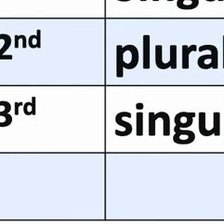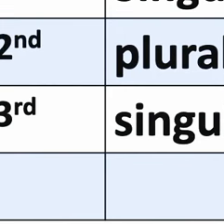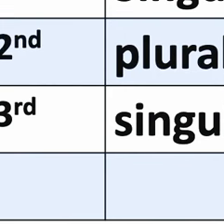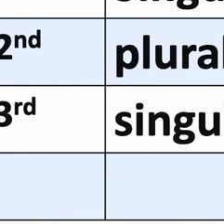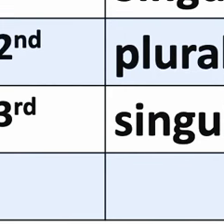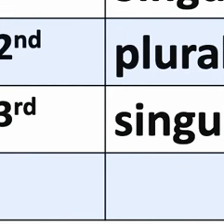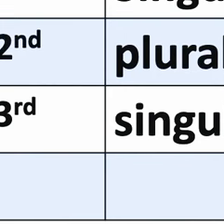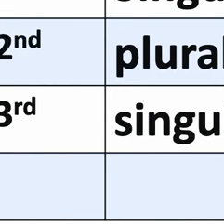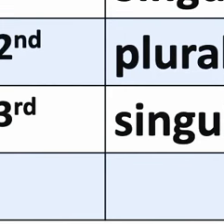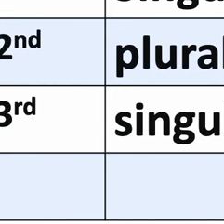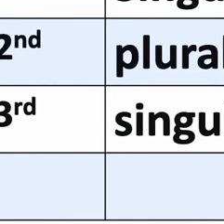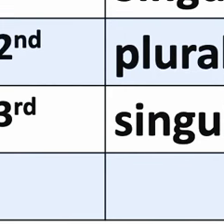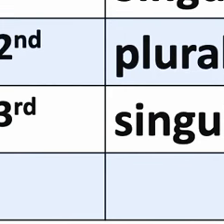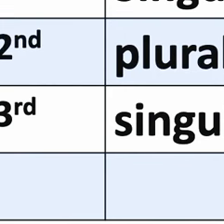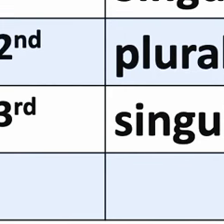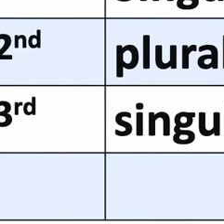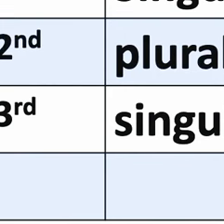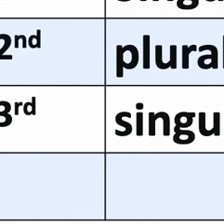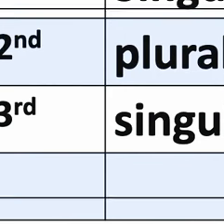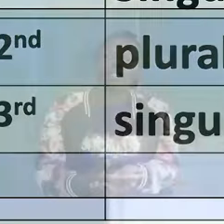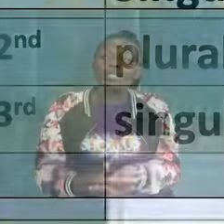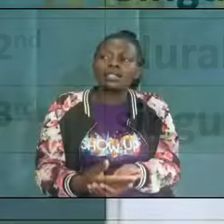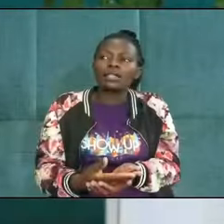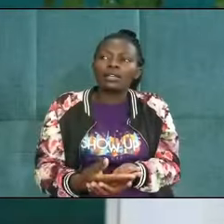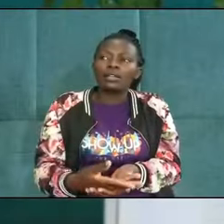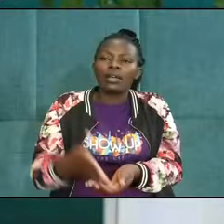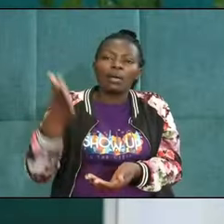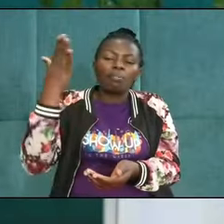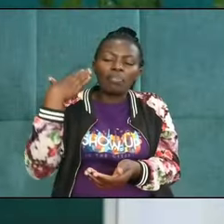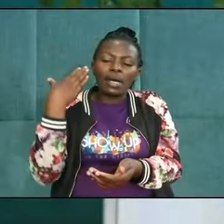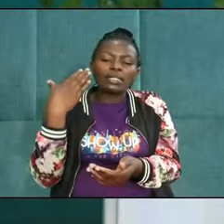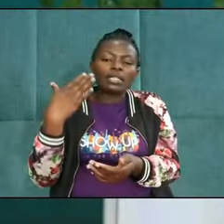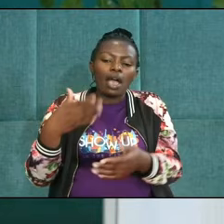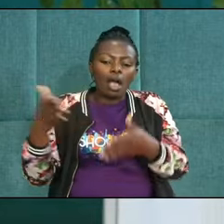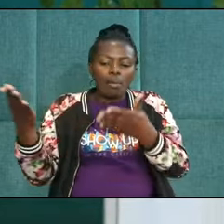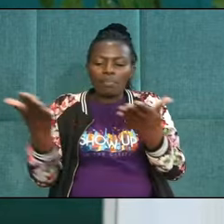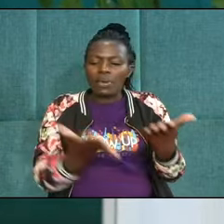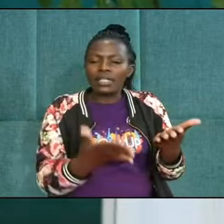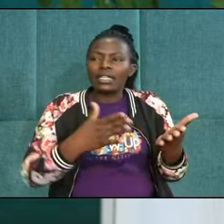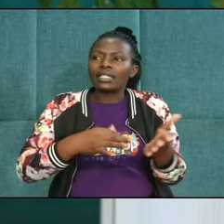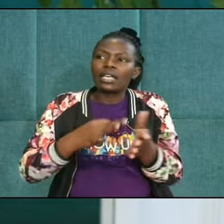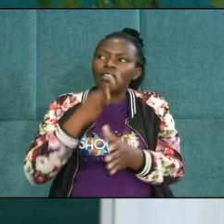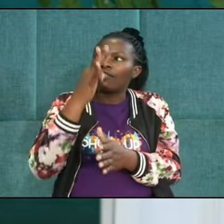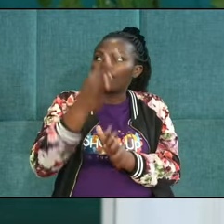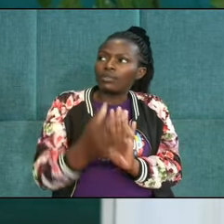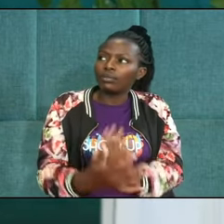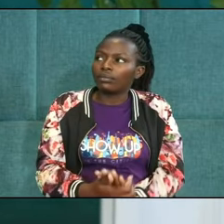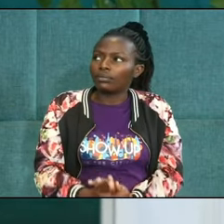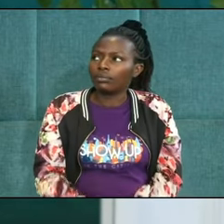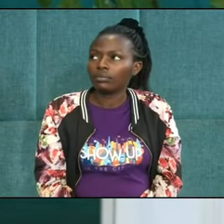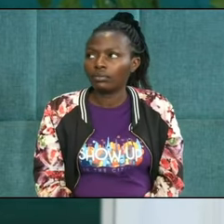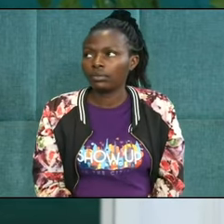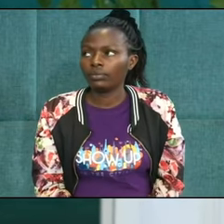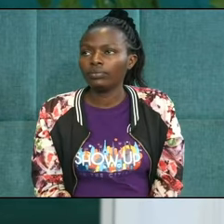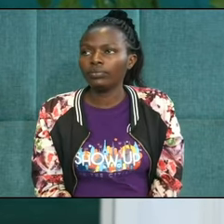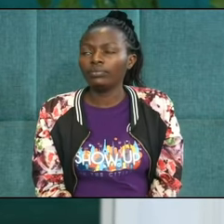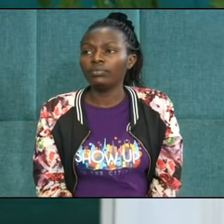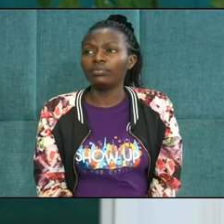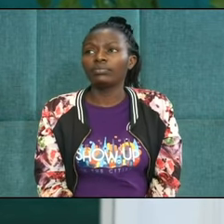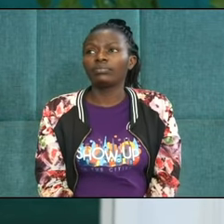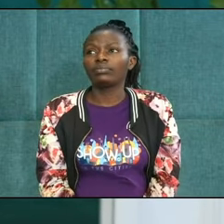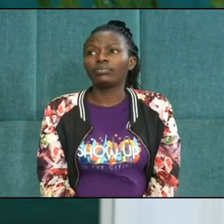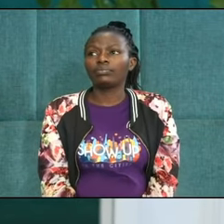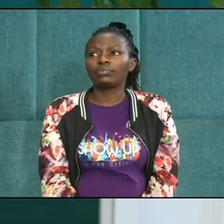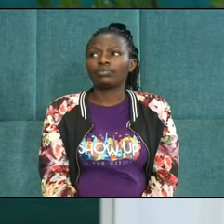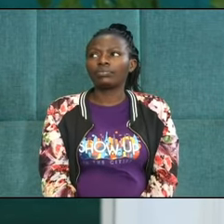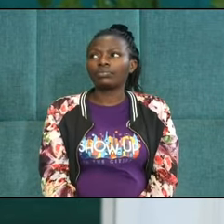have the past tense, you have the present, the future. We have tenses also in the Greek. Then there is something we call